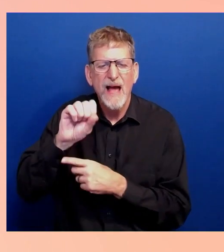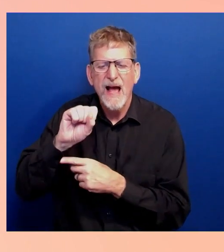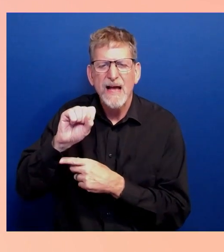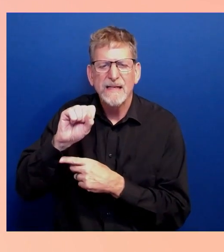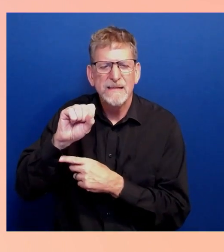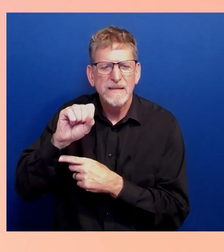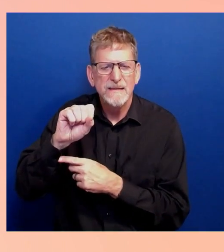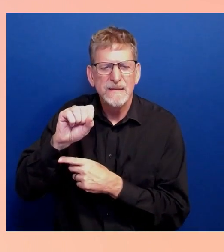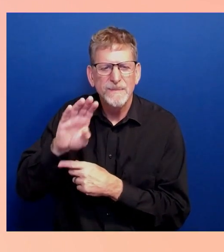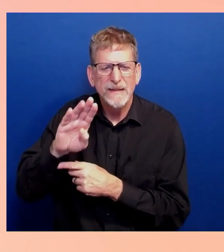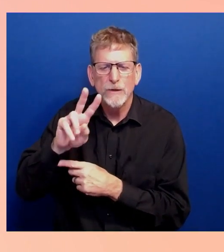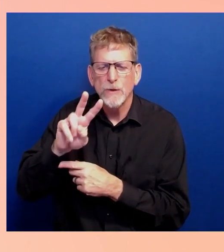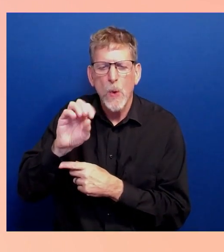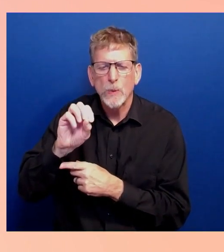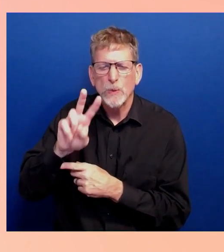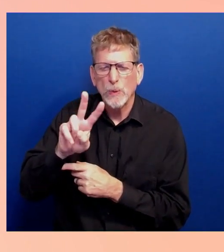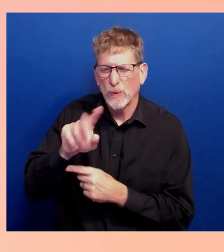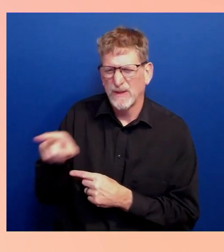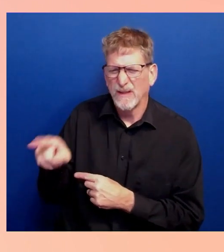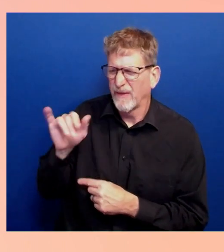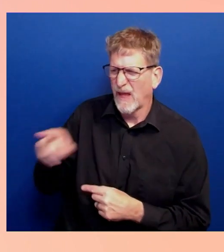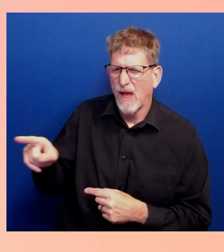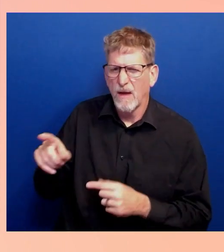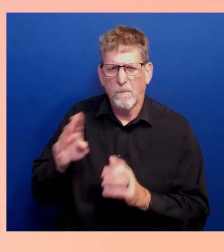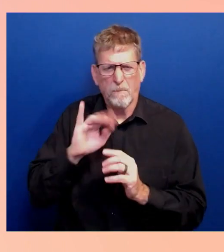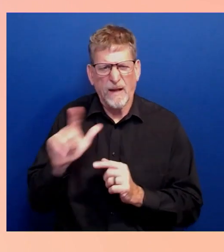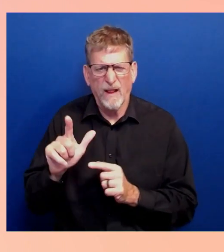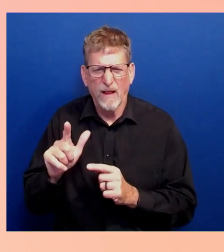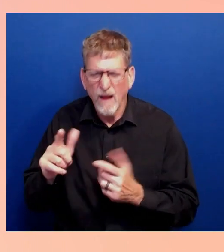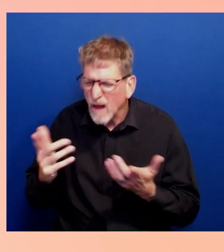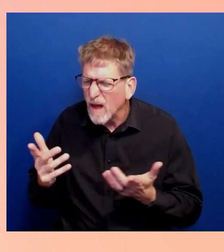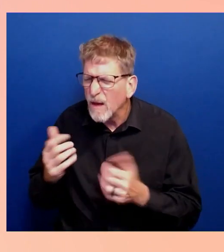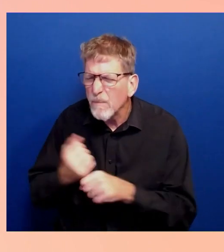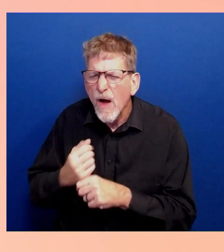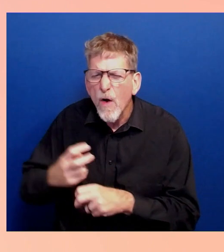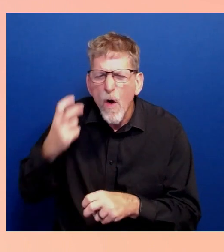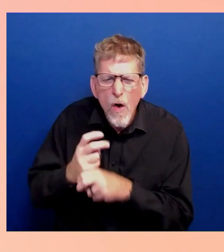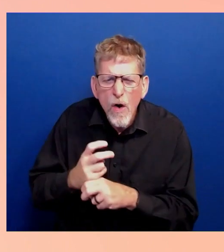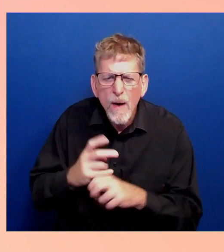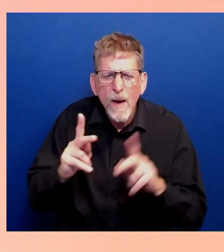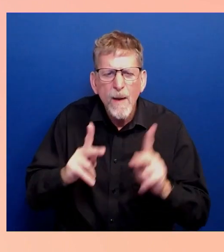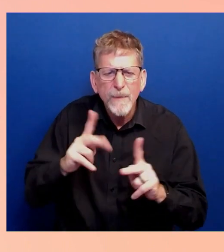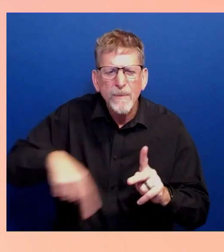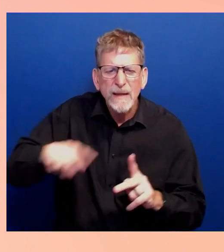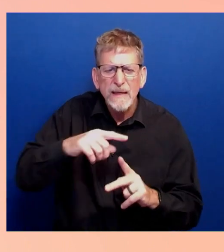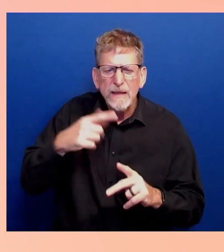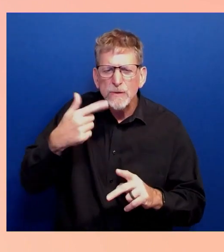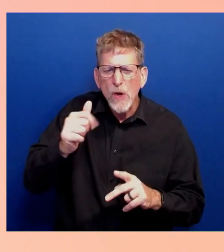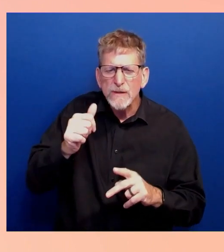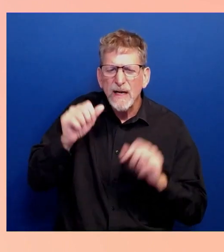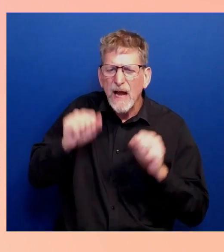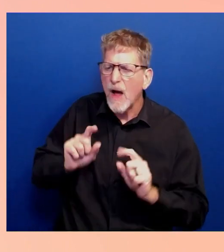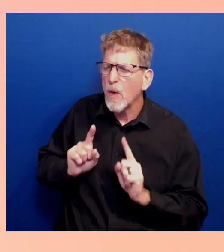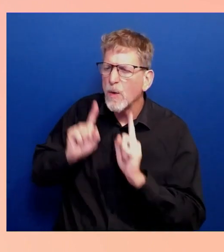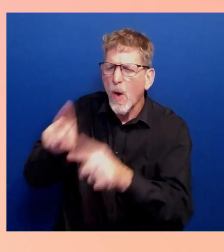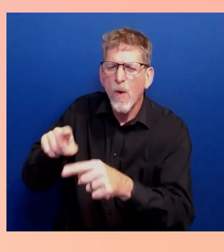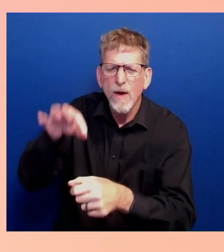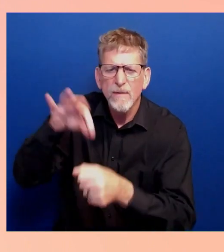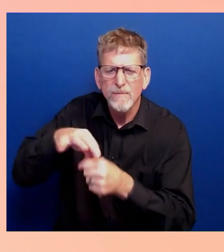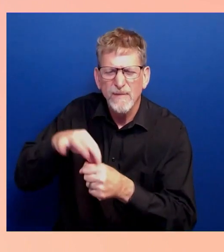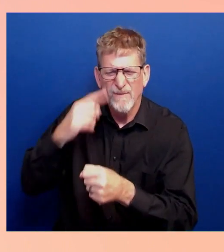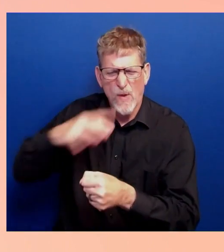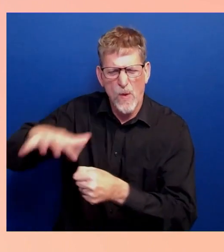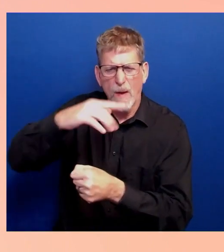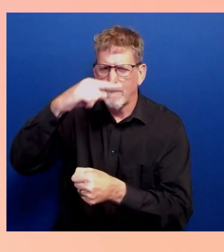more difficult for people in our state in Georgia to vote, particularly Black and brown people, particularly disabled people. There